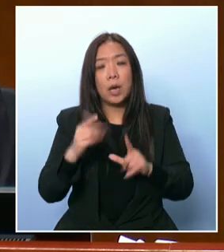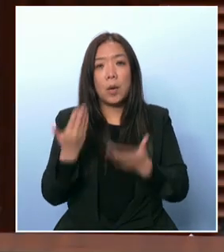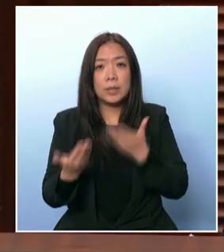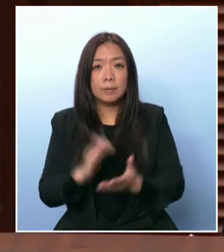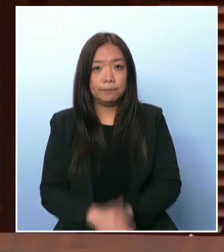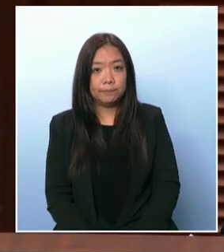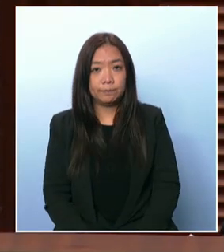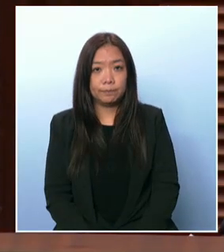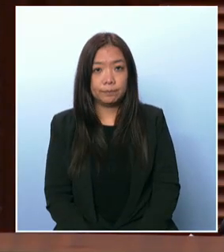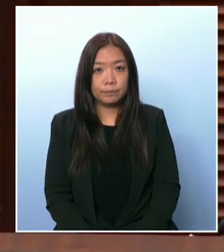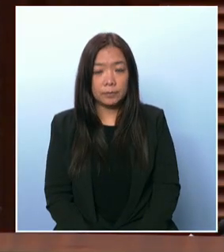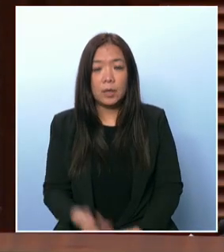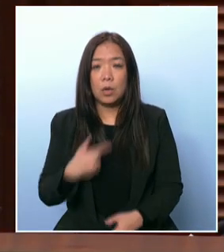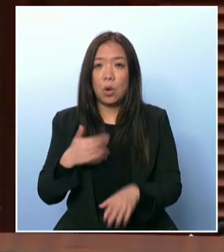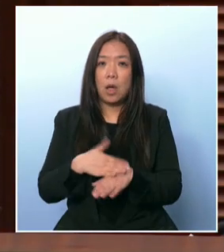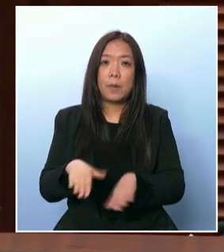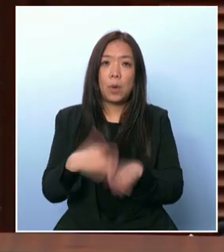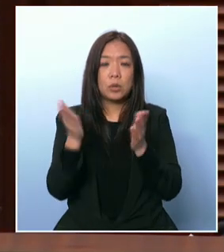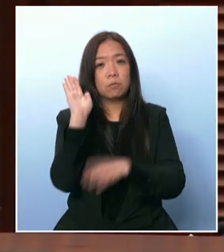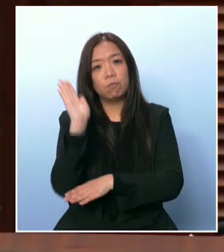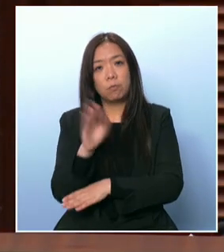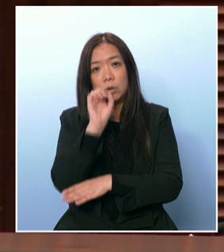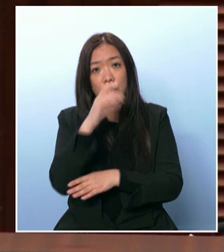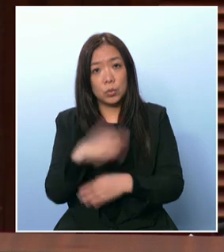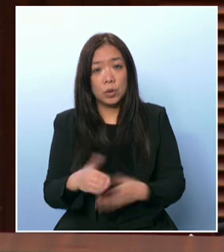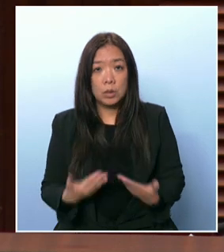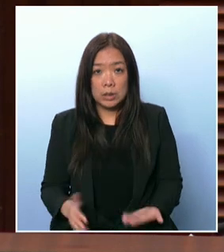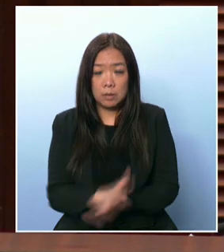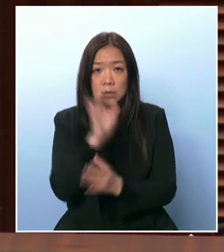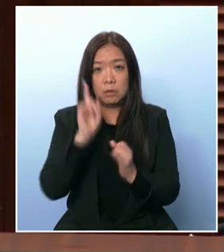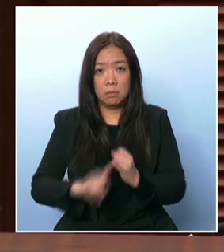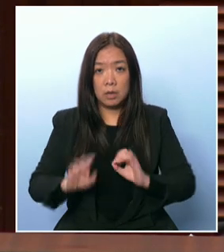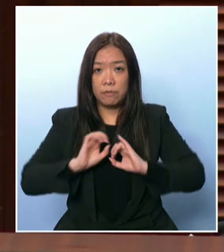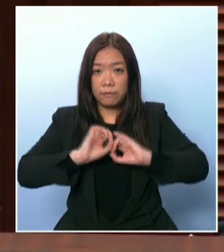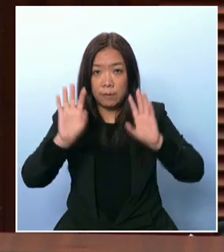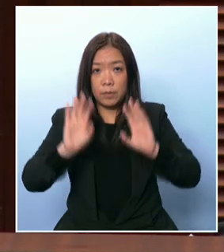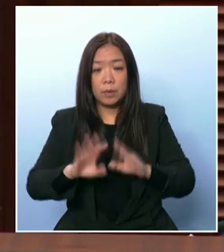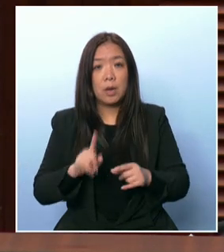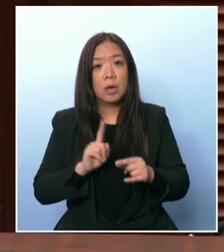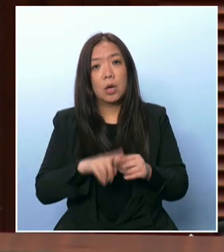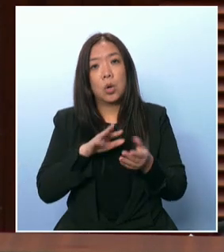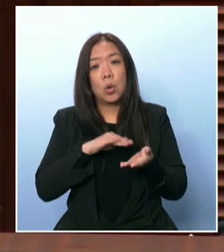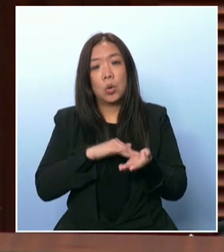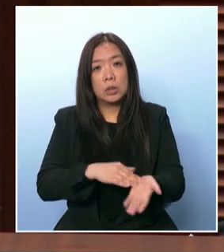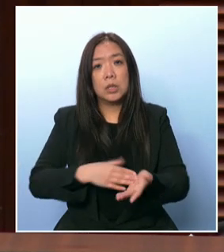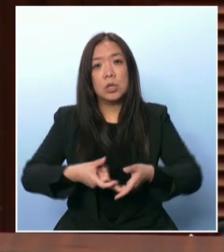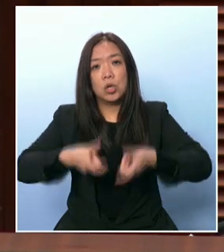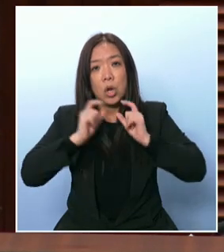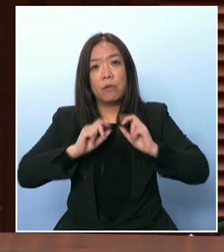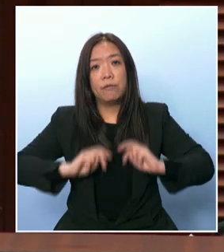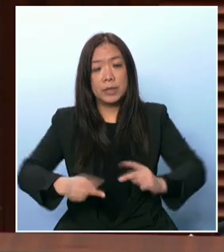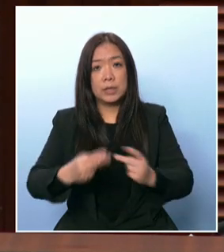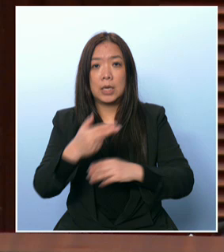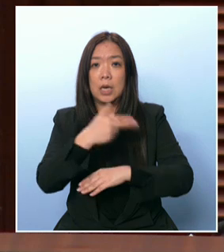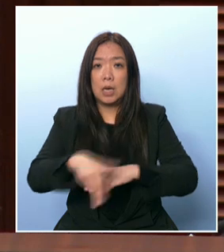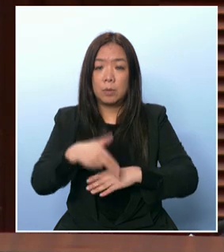So please give us a brief reply, Secretary. As I've mentioned in my opening remarks, the